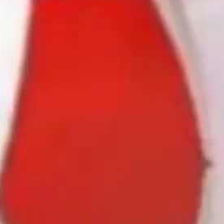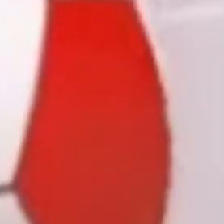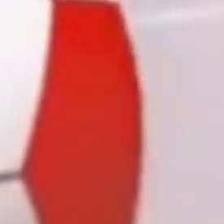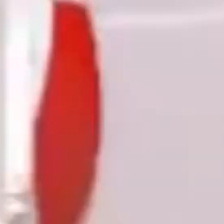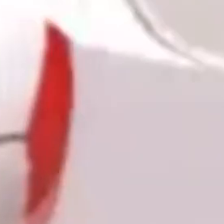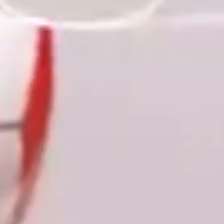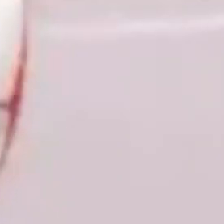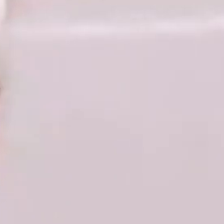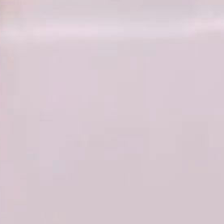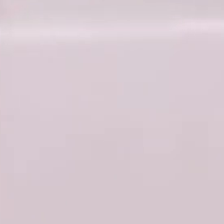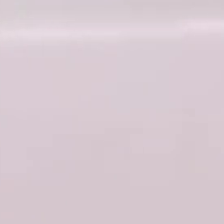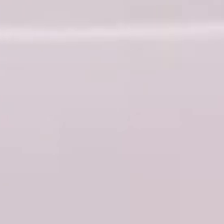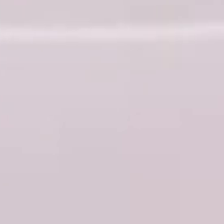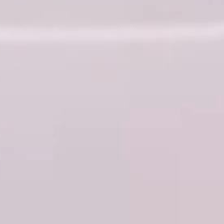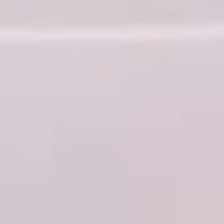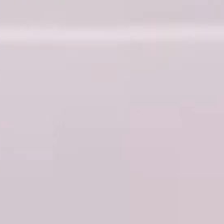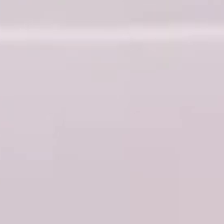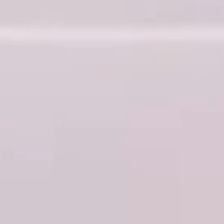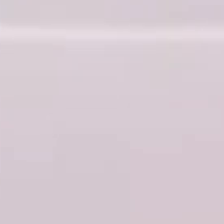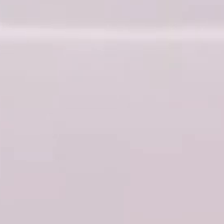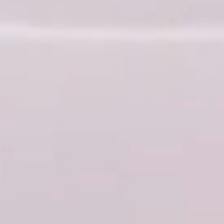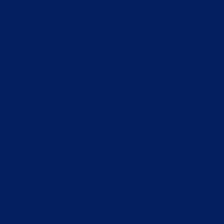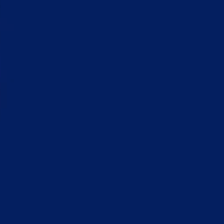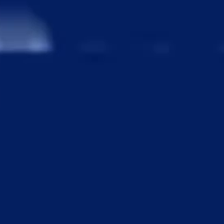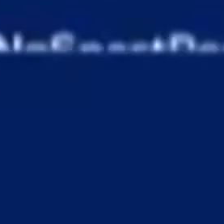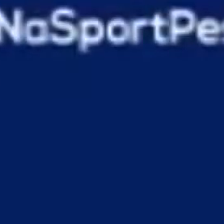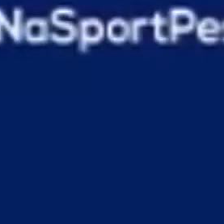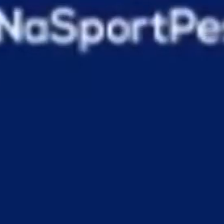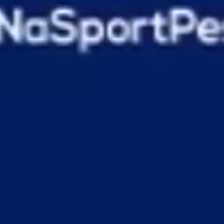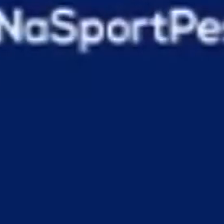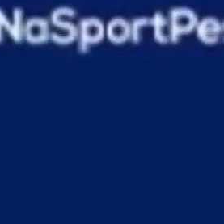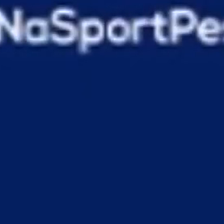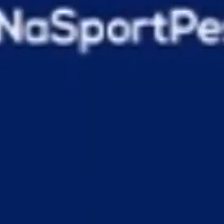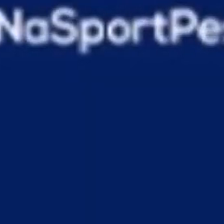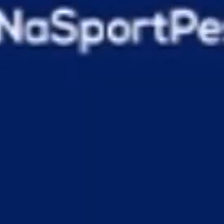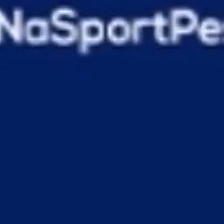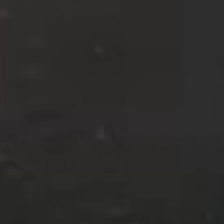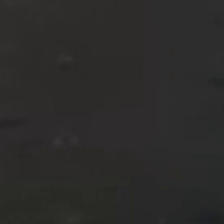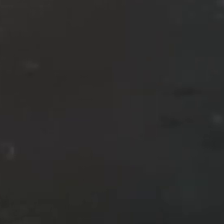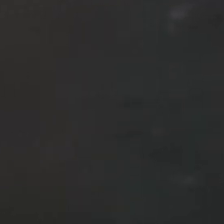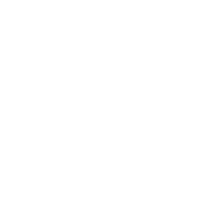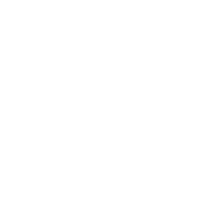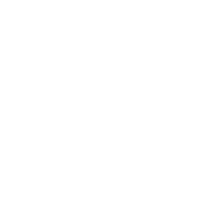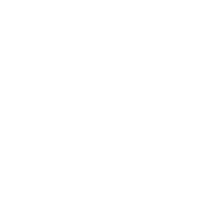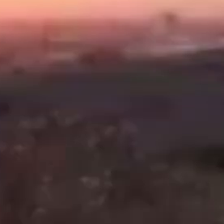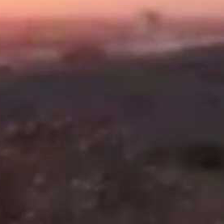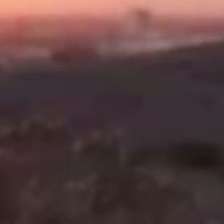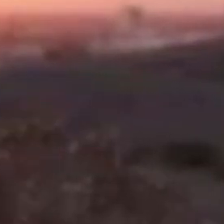KTN Sports News, brought to you by Sport Pesa.